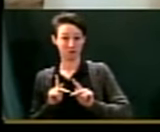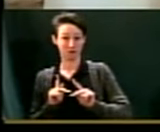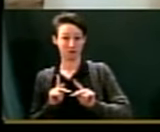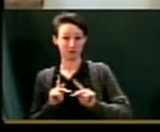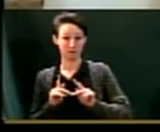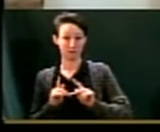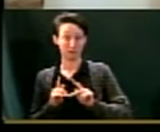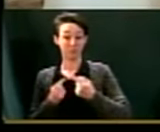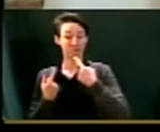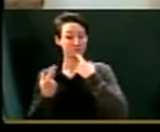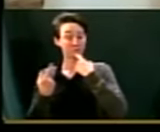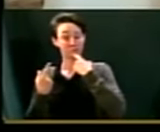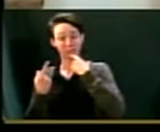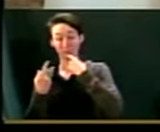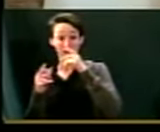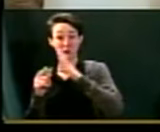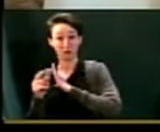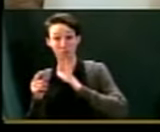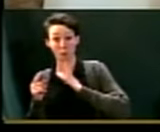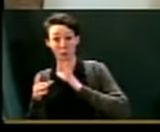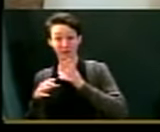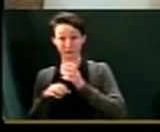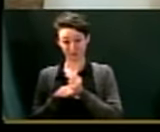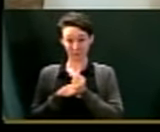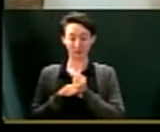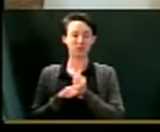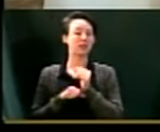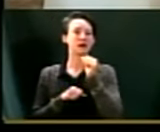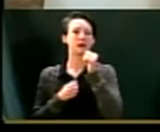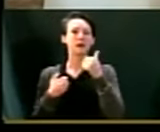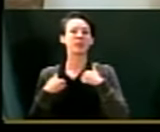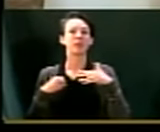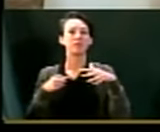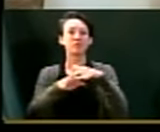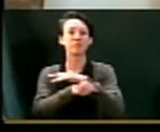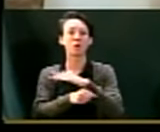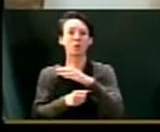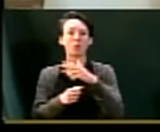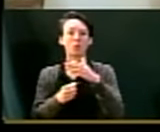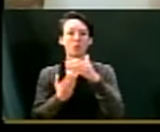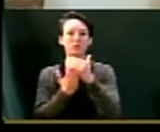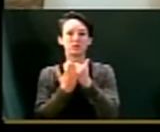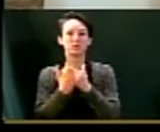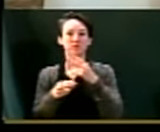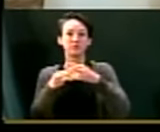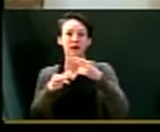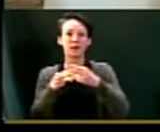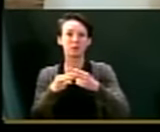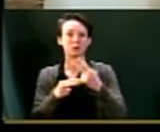given to the board, it doesn't contain all of the names. There are two names missing. Also,